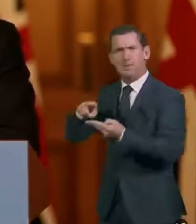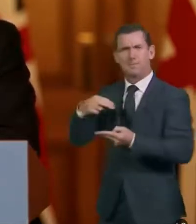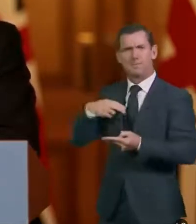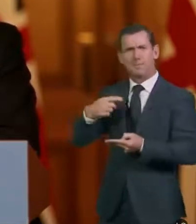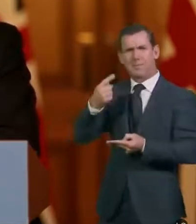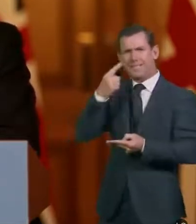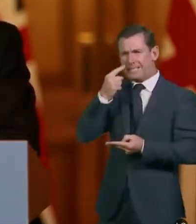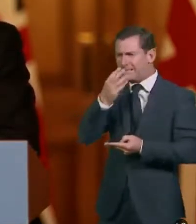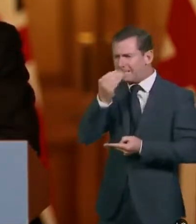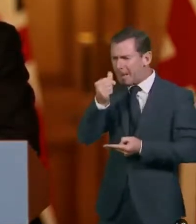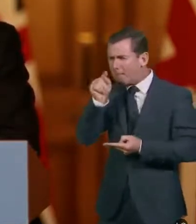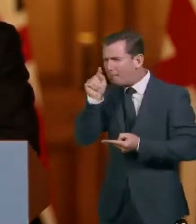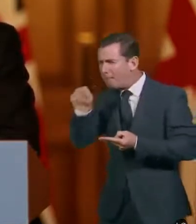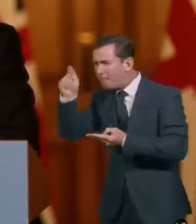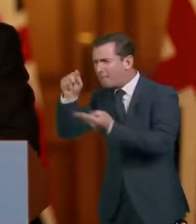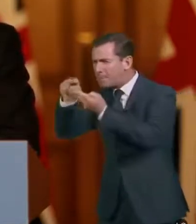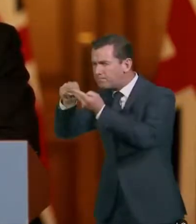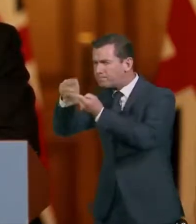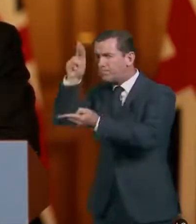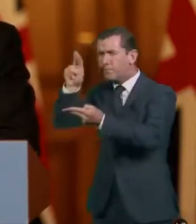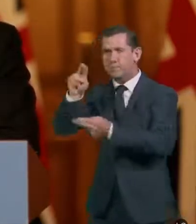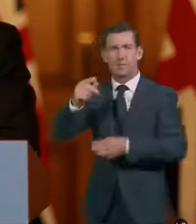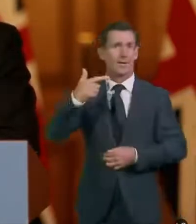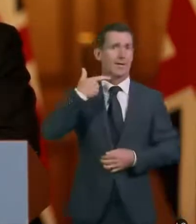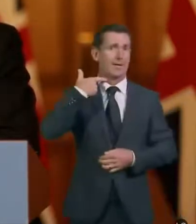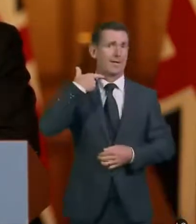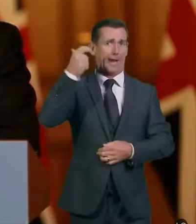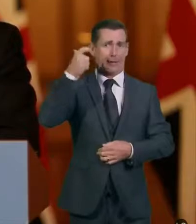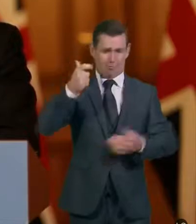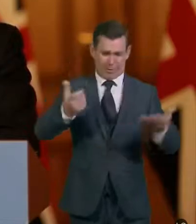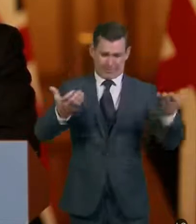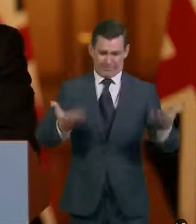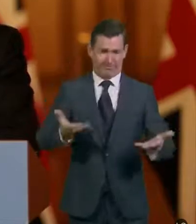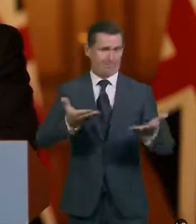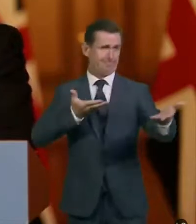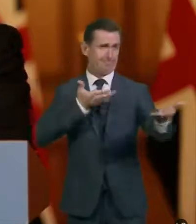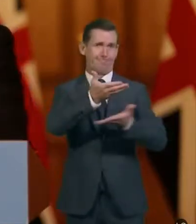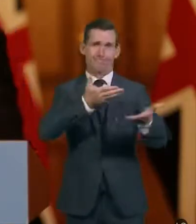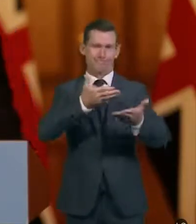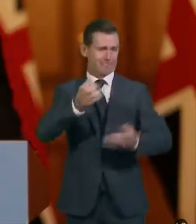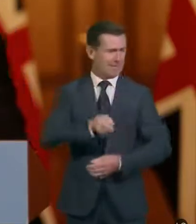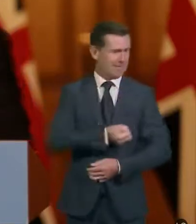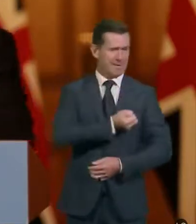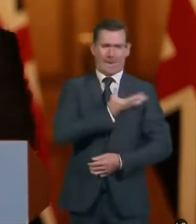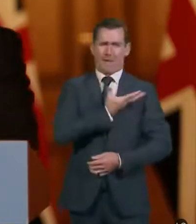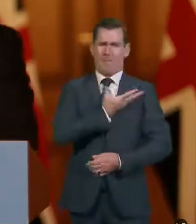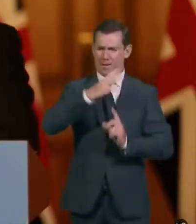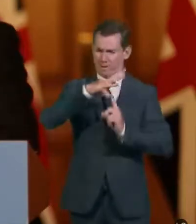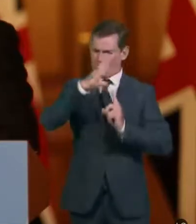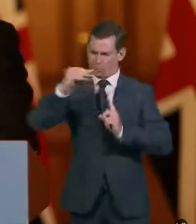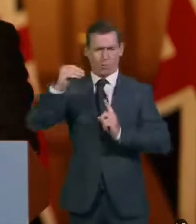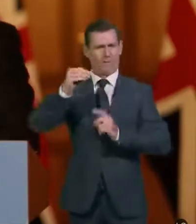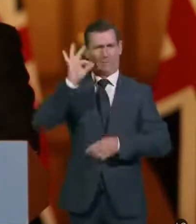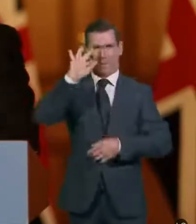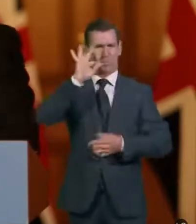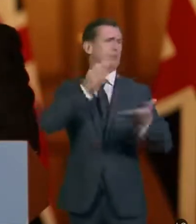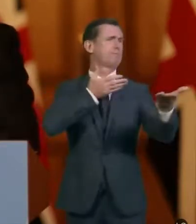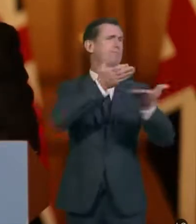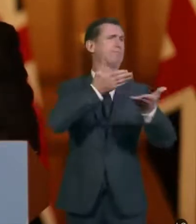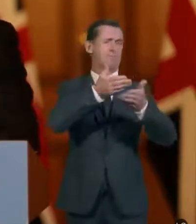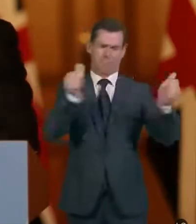in Lancashire, today, we have worked with both Labour and Conservative leaders to agree a package. These were